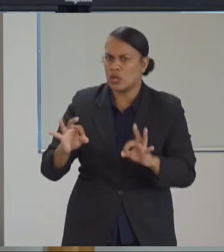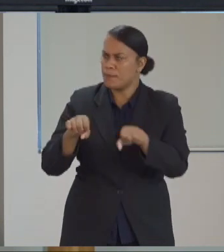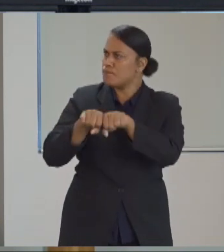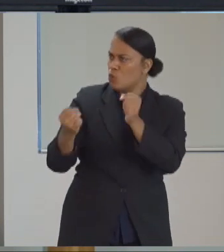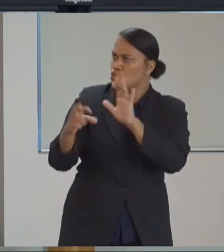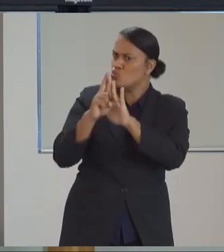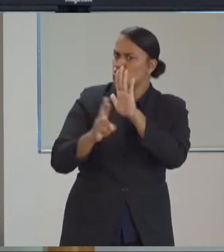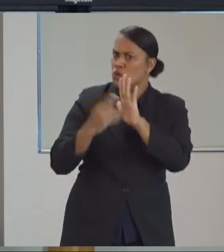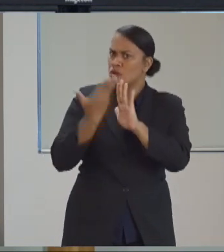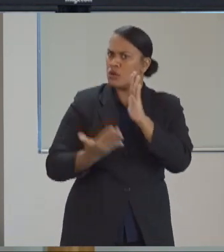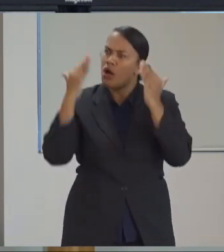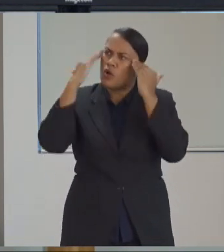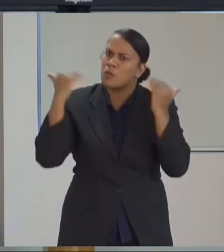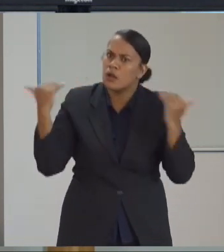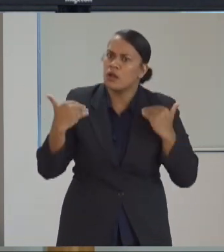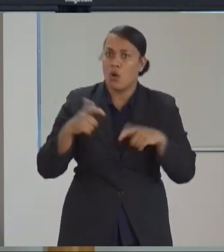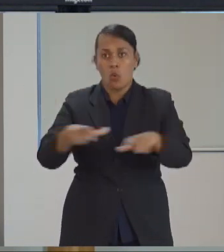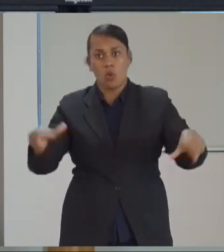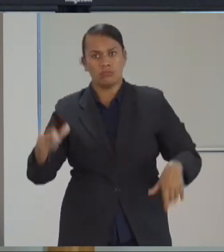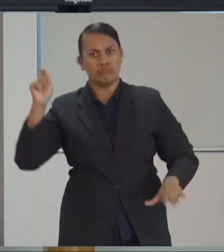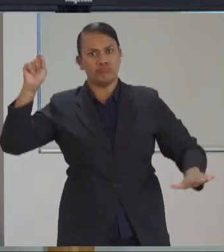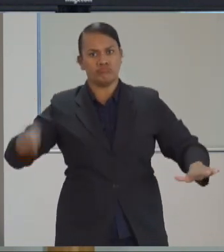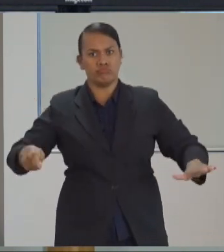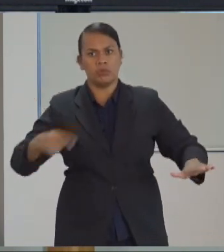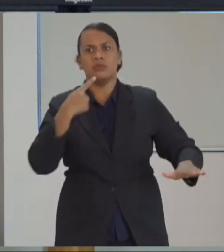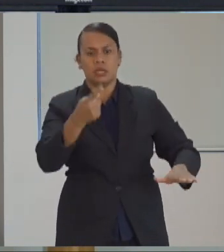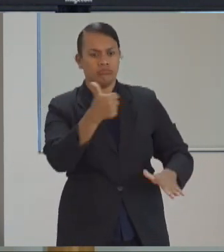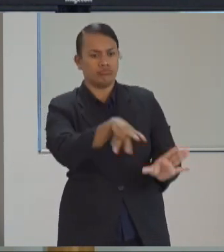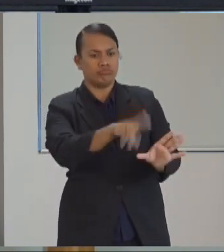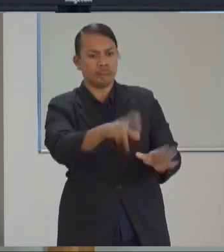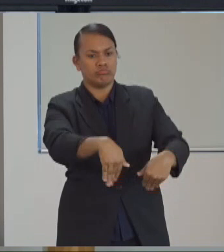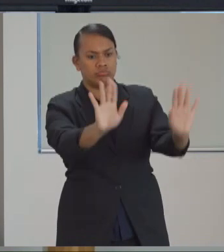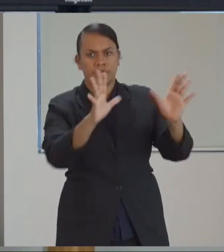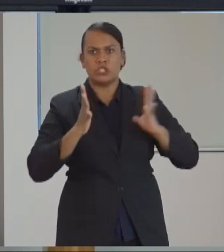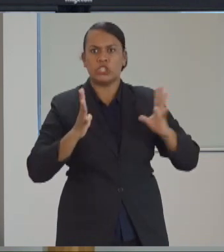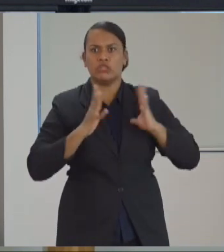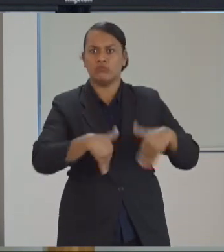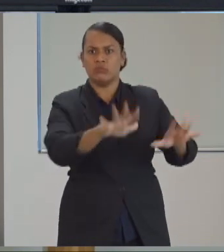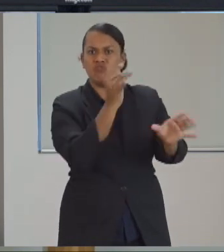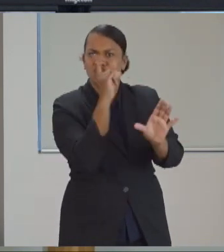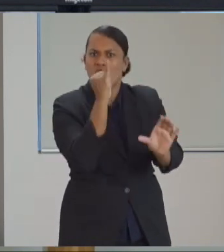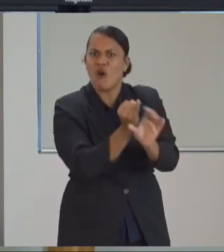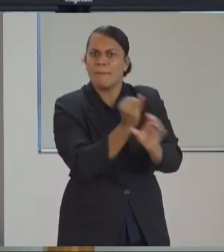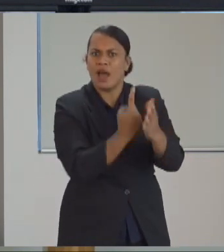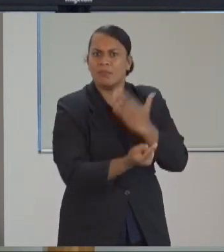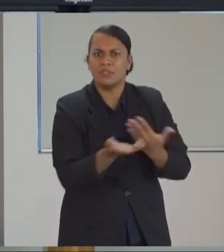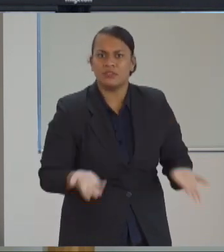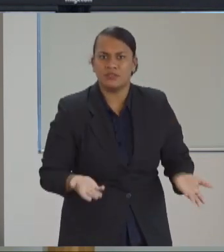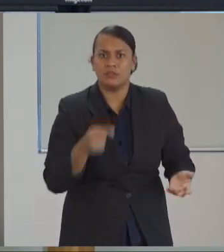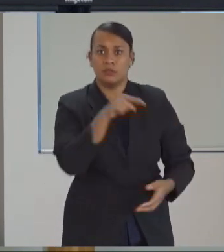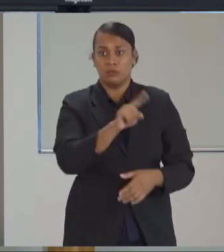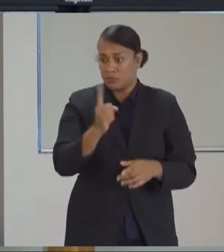hastily dismissed by the learned magistrate on the basis of an easily correctable charge. A number of